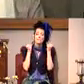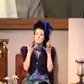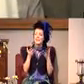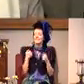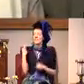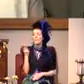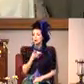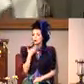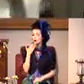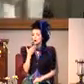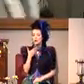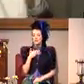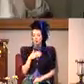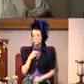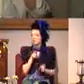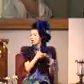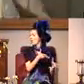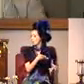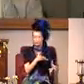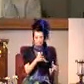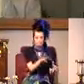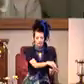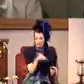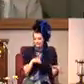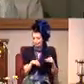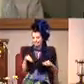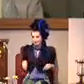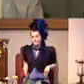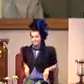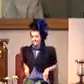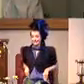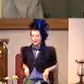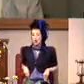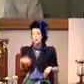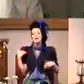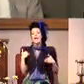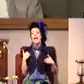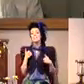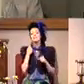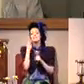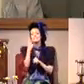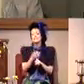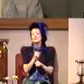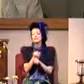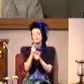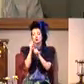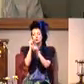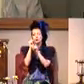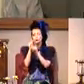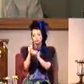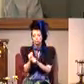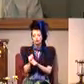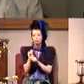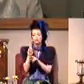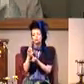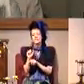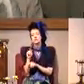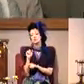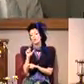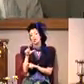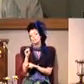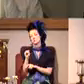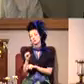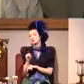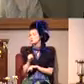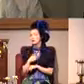again. You know, we go through these rituals every year of talking about how we divest ourselves. We talk about those things that are